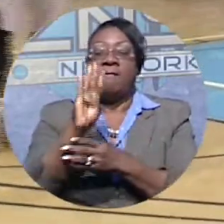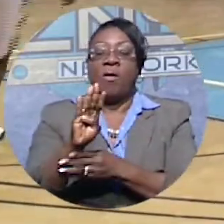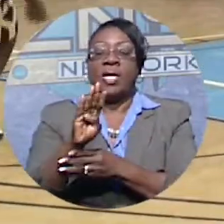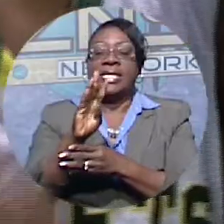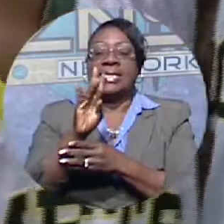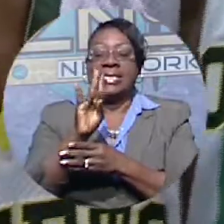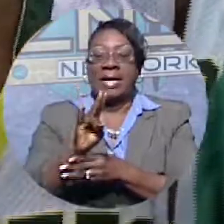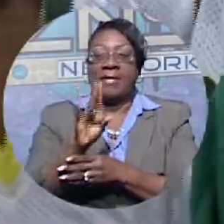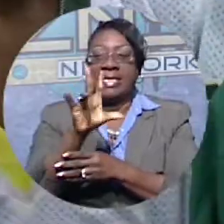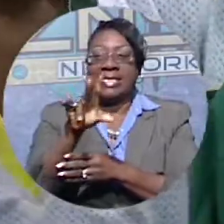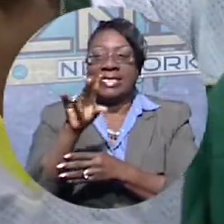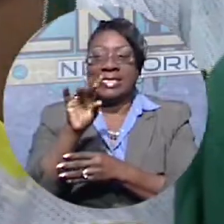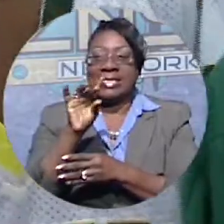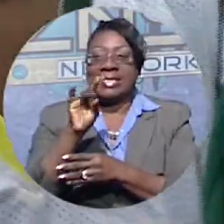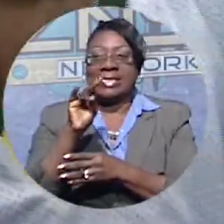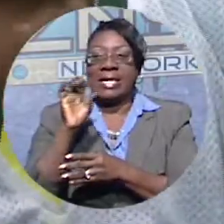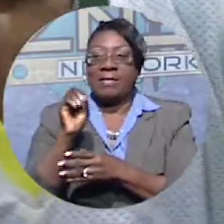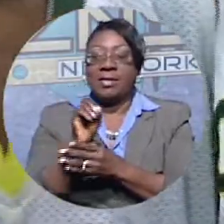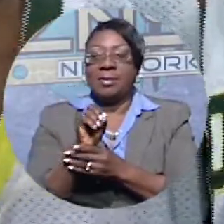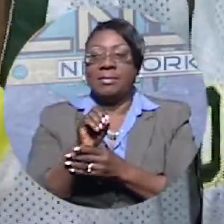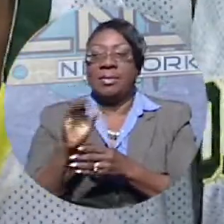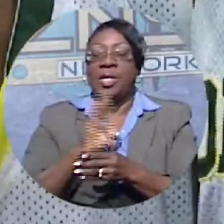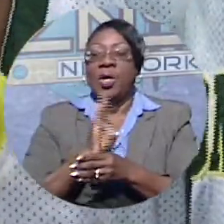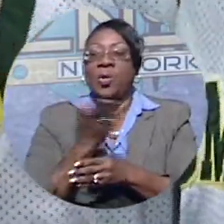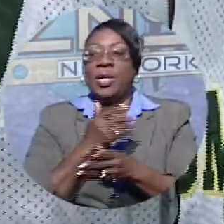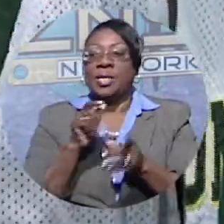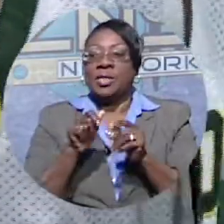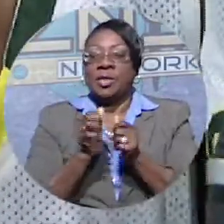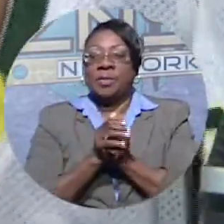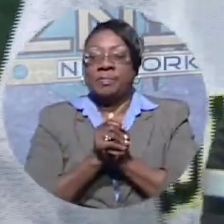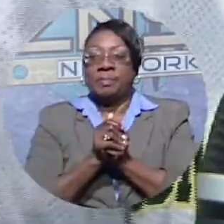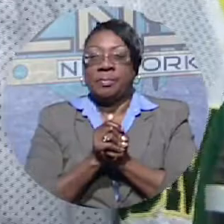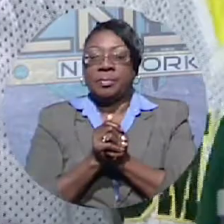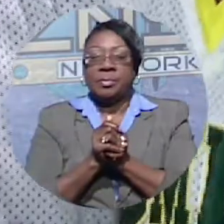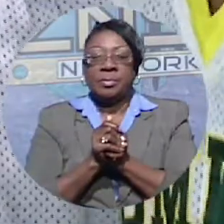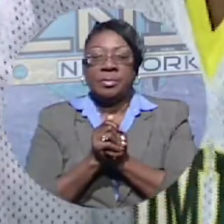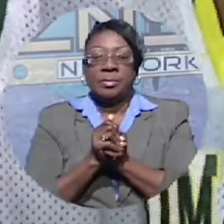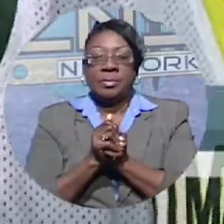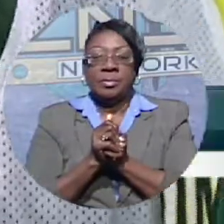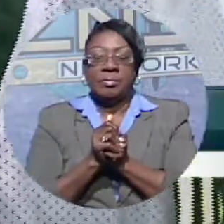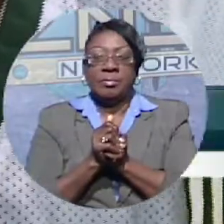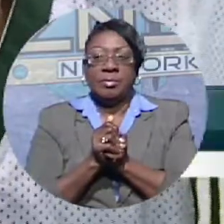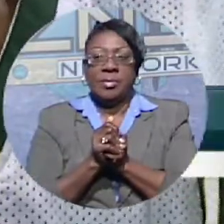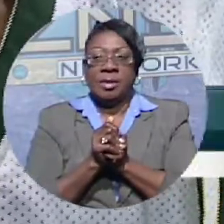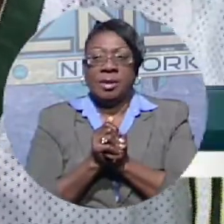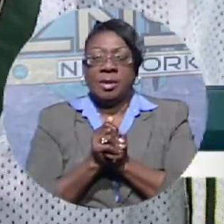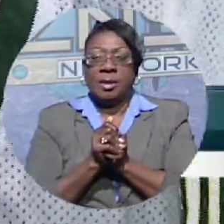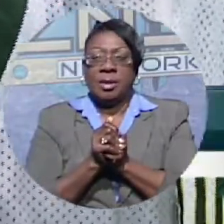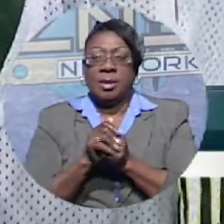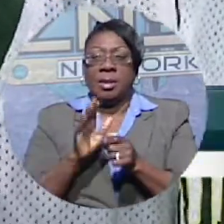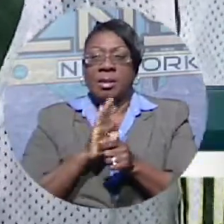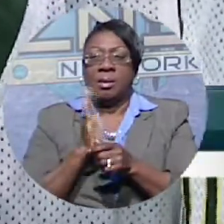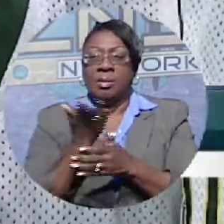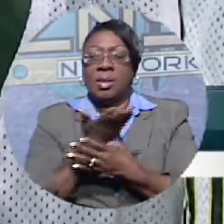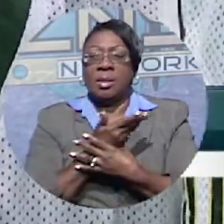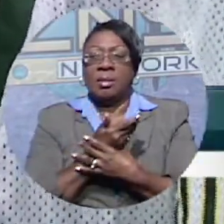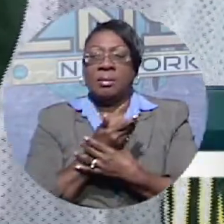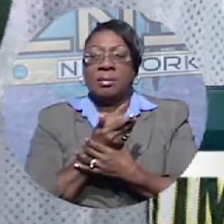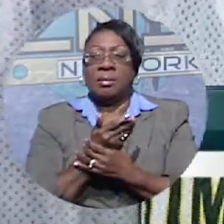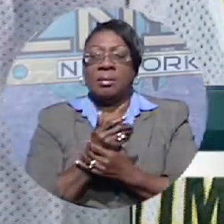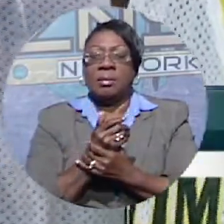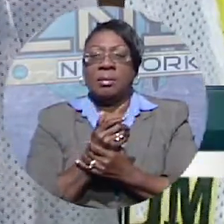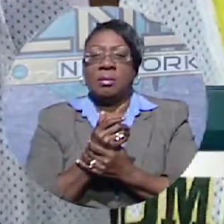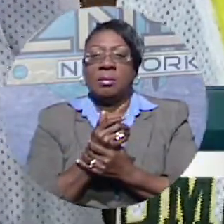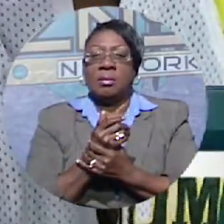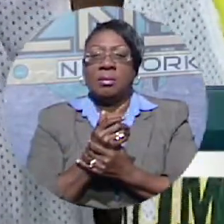47-30. We play sloppy from the start. We gotta get it together and make it back up in the end. We work hard the whole summer for this moment. I told